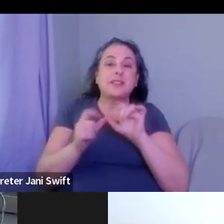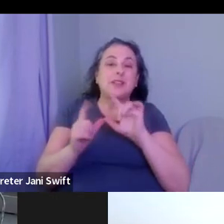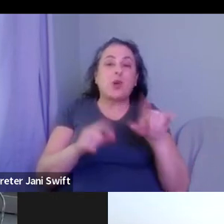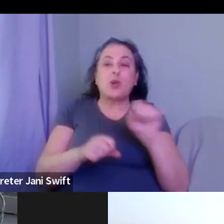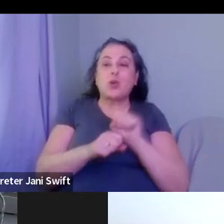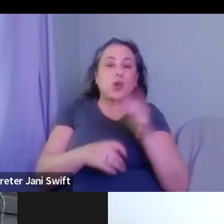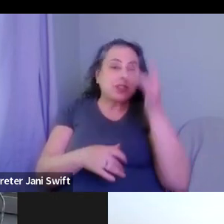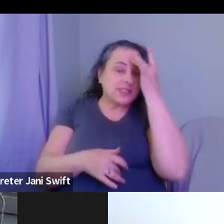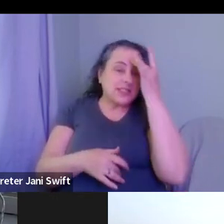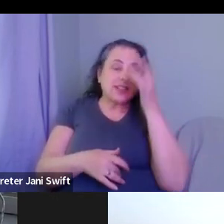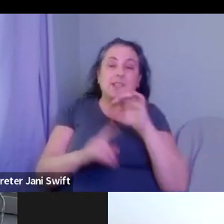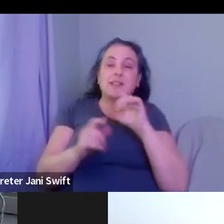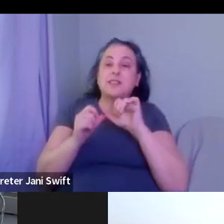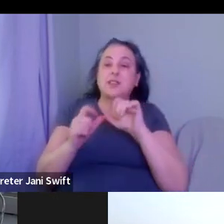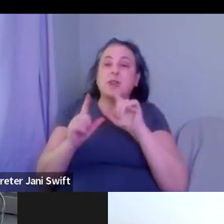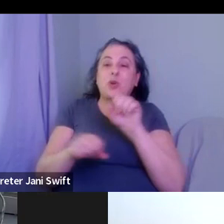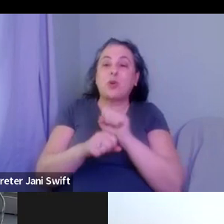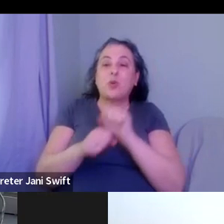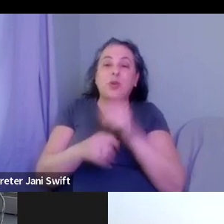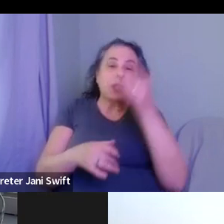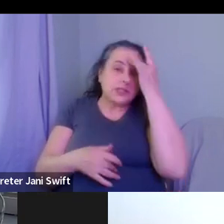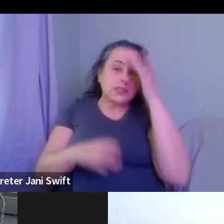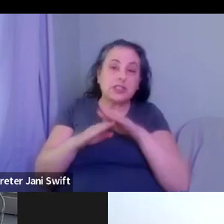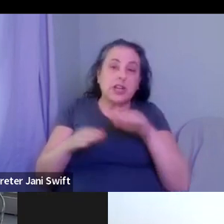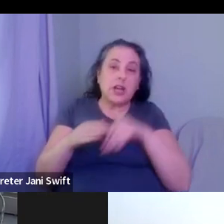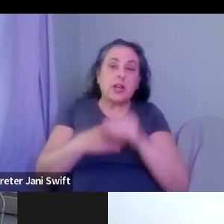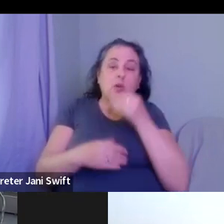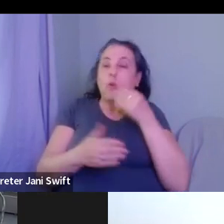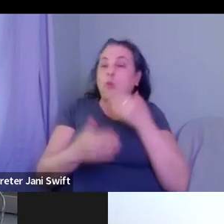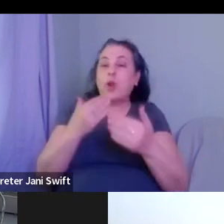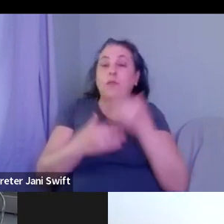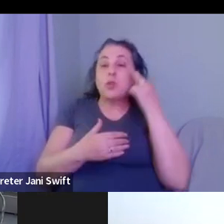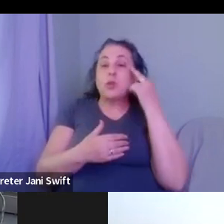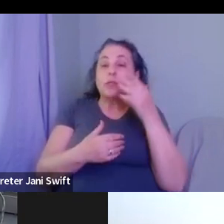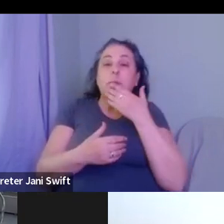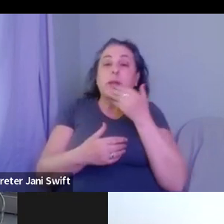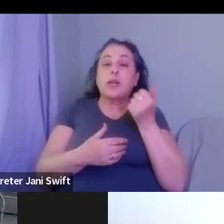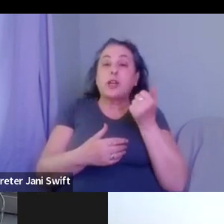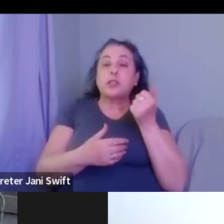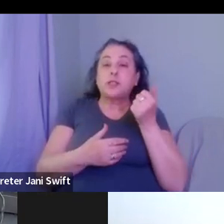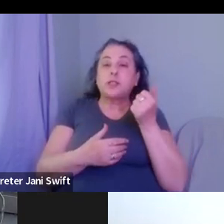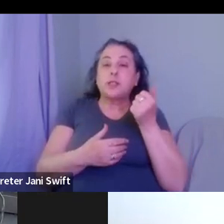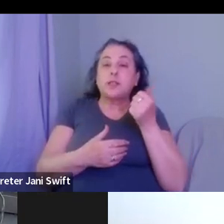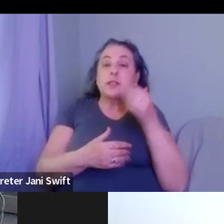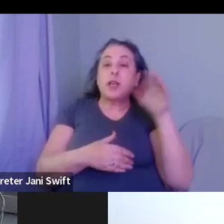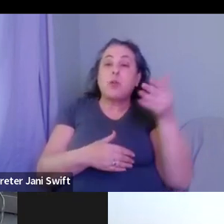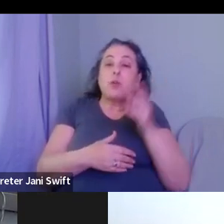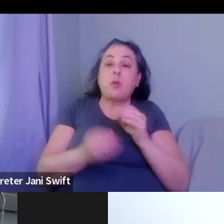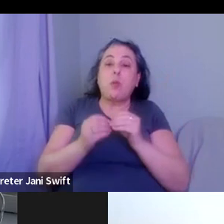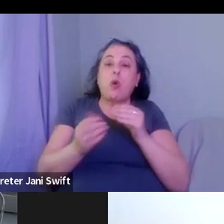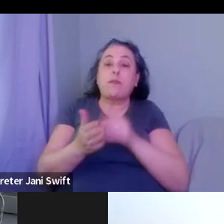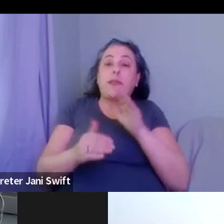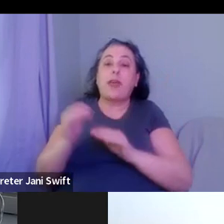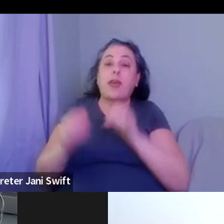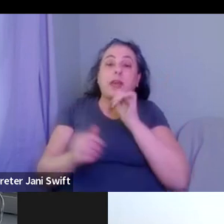work sick, or they're still going to work with a sick child at home, or whatever the reason, because the employer more often than